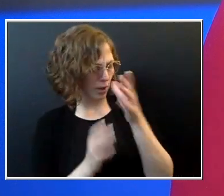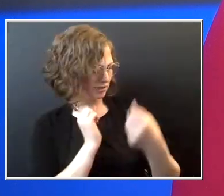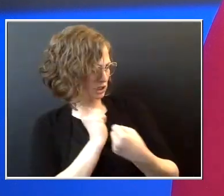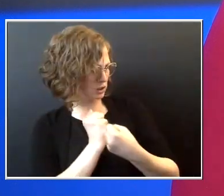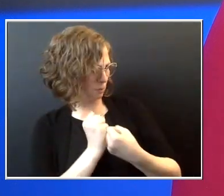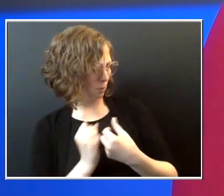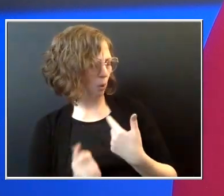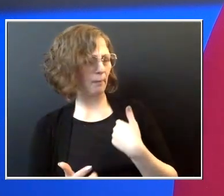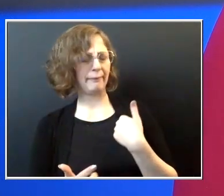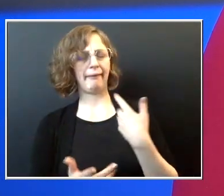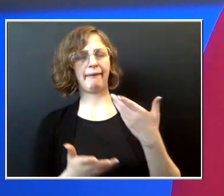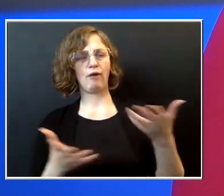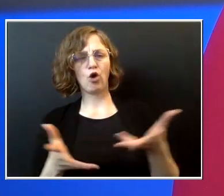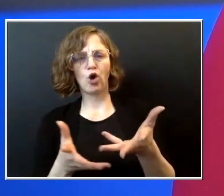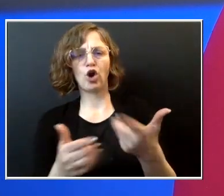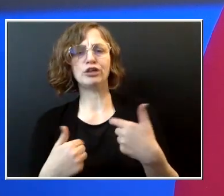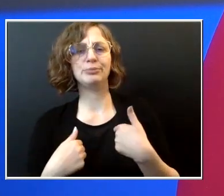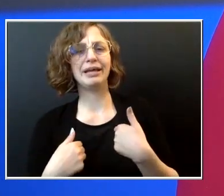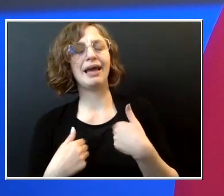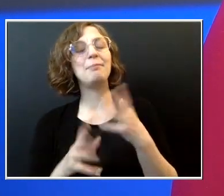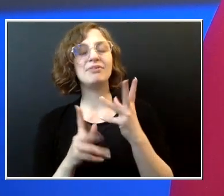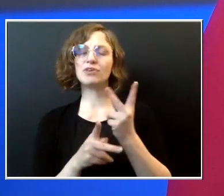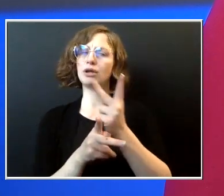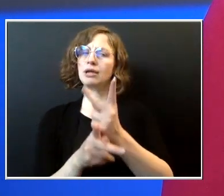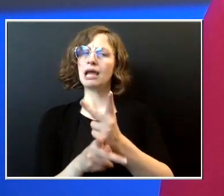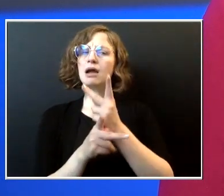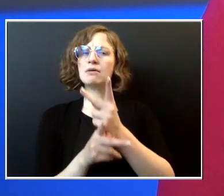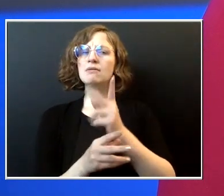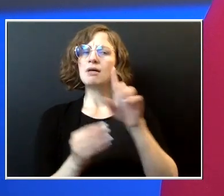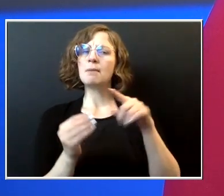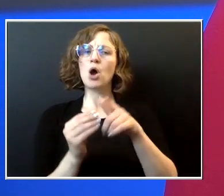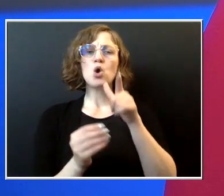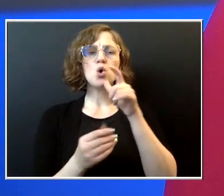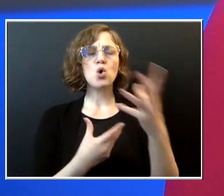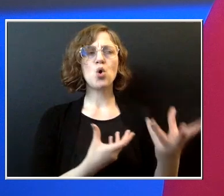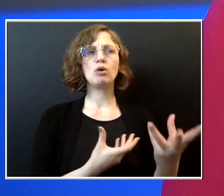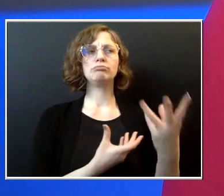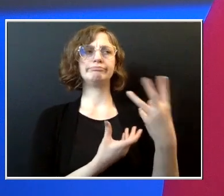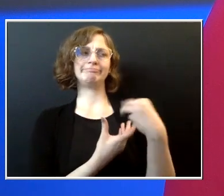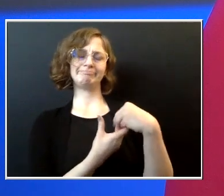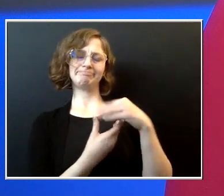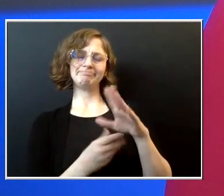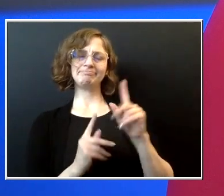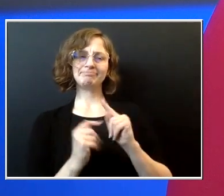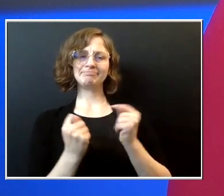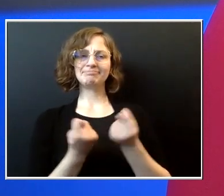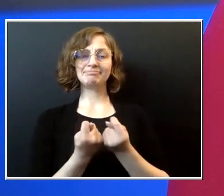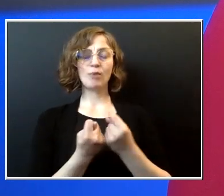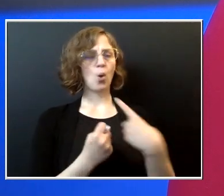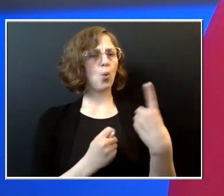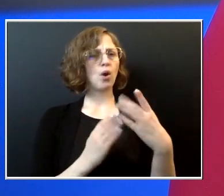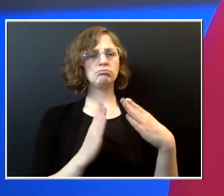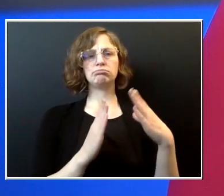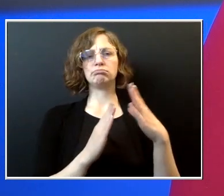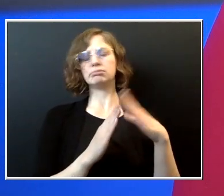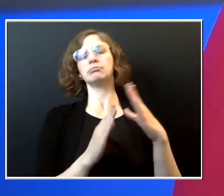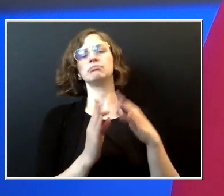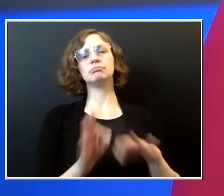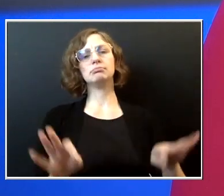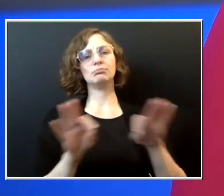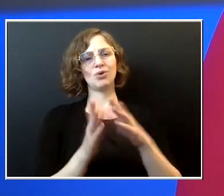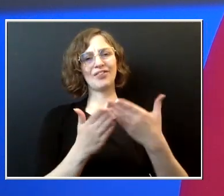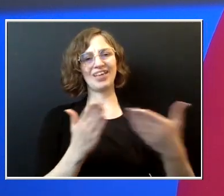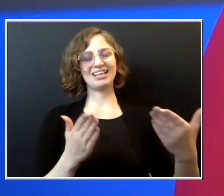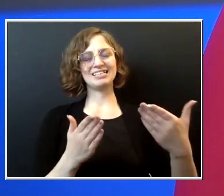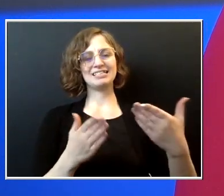curate that very carefully. But I think probably one of the most important things really is to partner. And if you